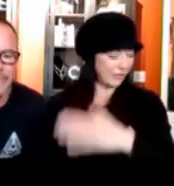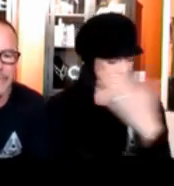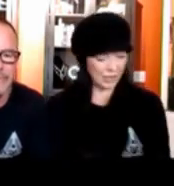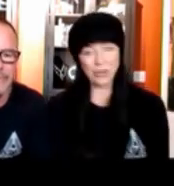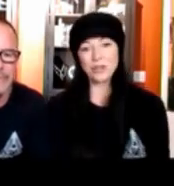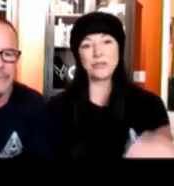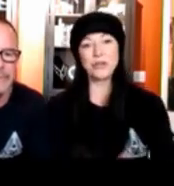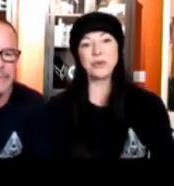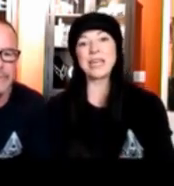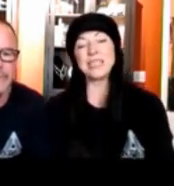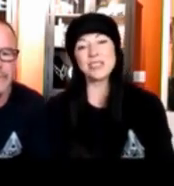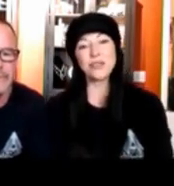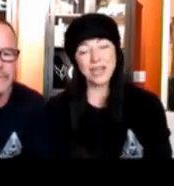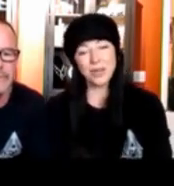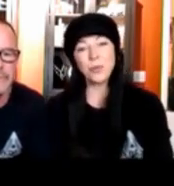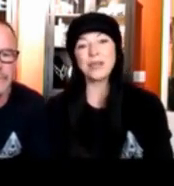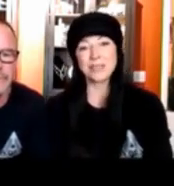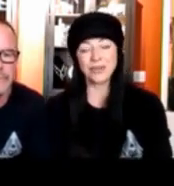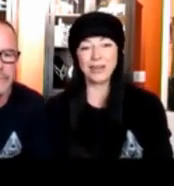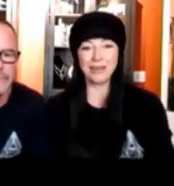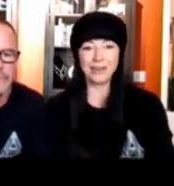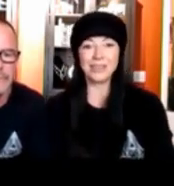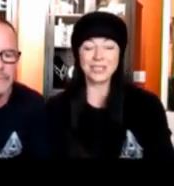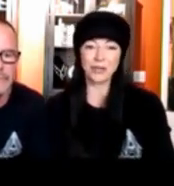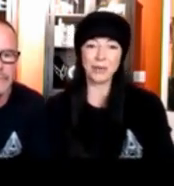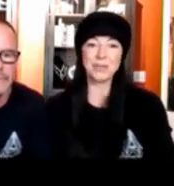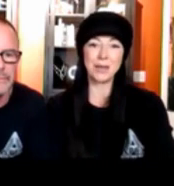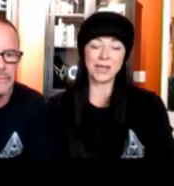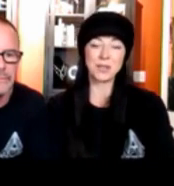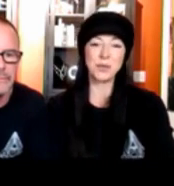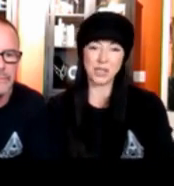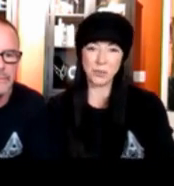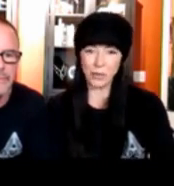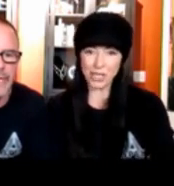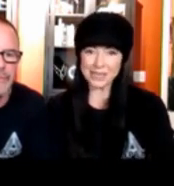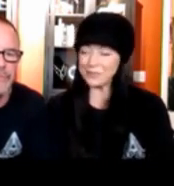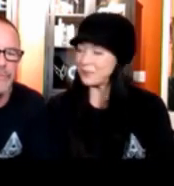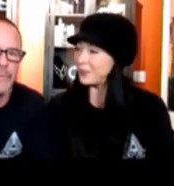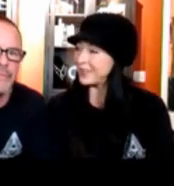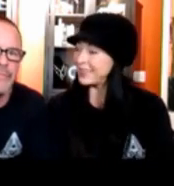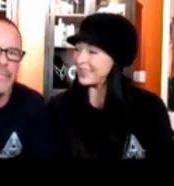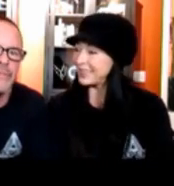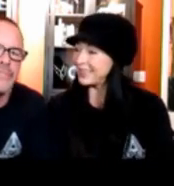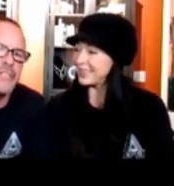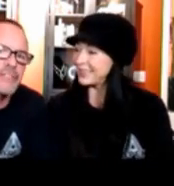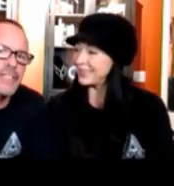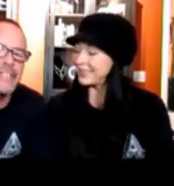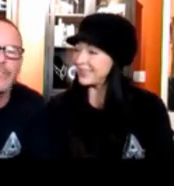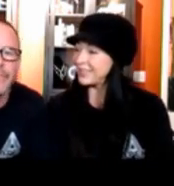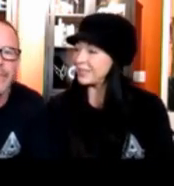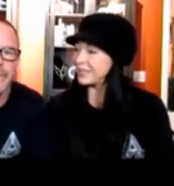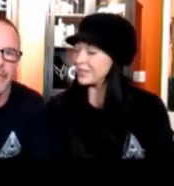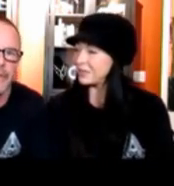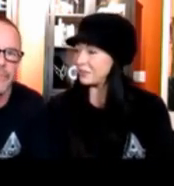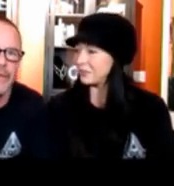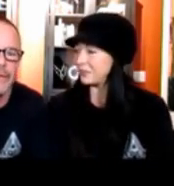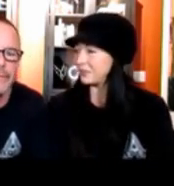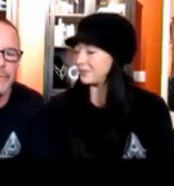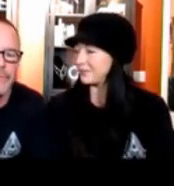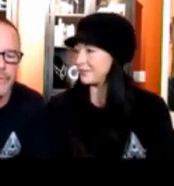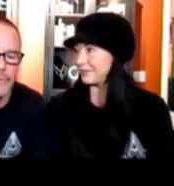for those of you who like Instagram, we also are on Instagram as Apex Protection Project. We have informative videos, silly videos, fun